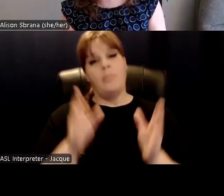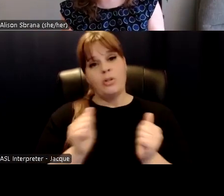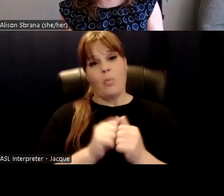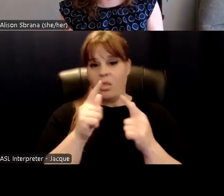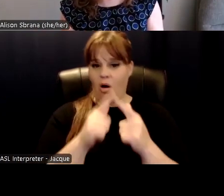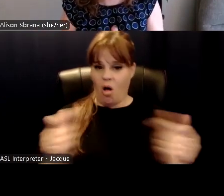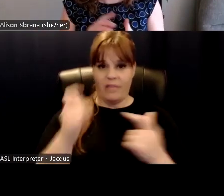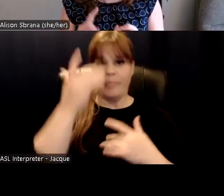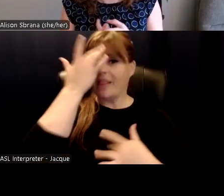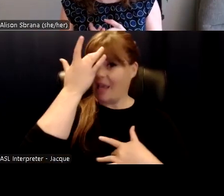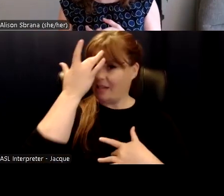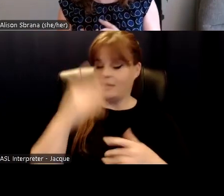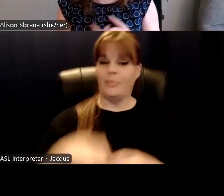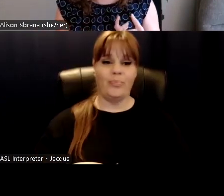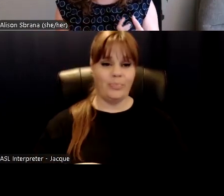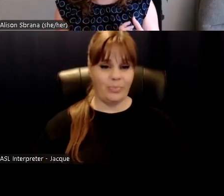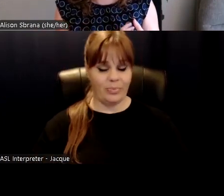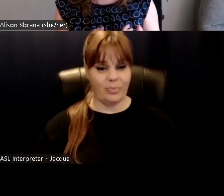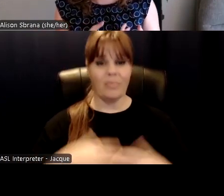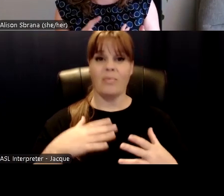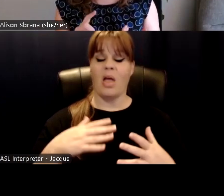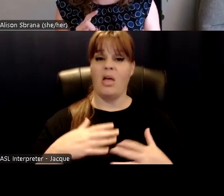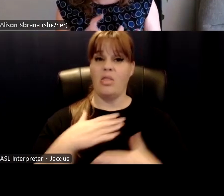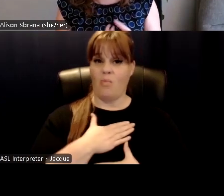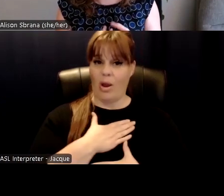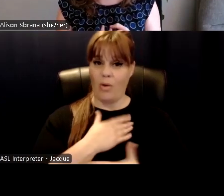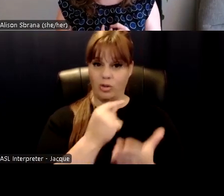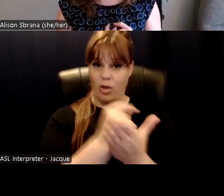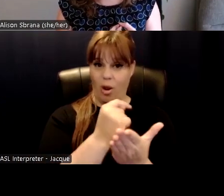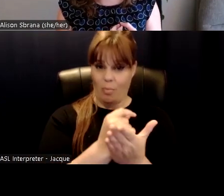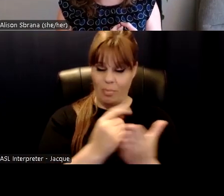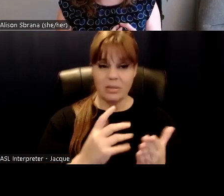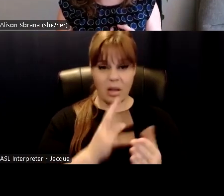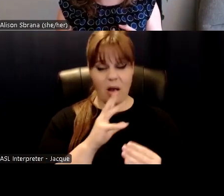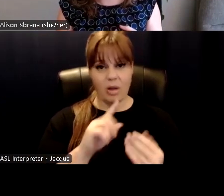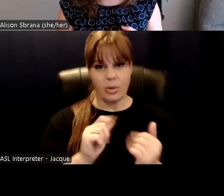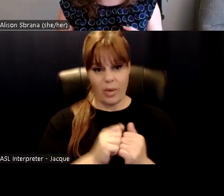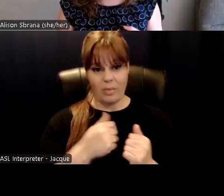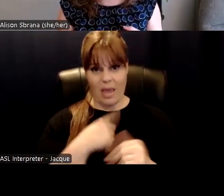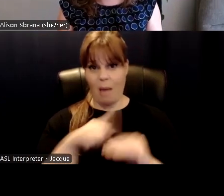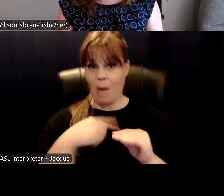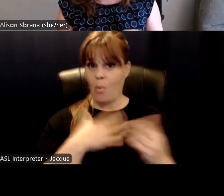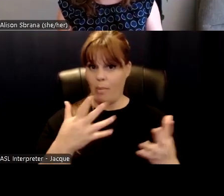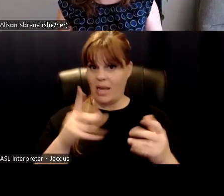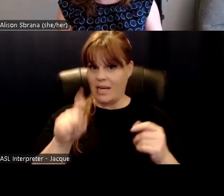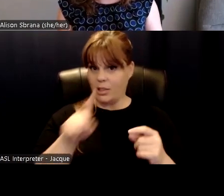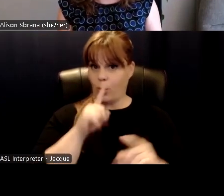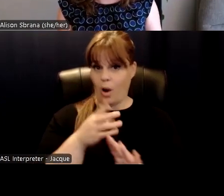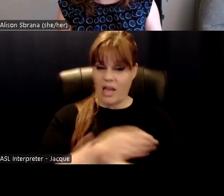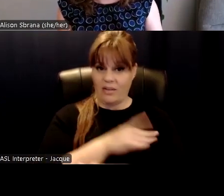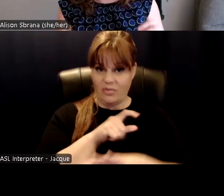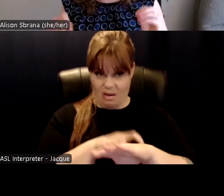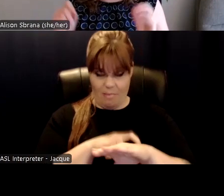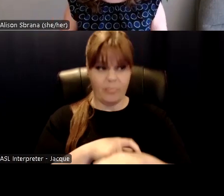these things? The recreational therapist had talked to me about what my needs were ahead of time, and she